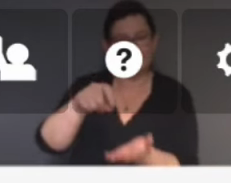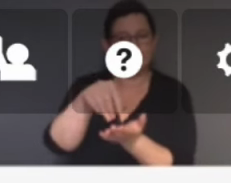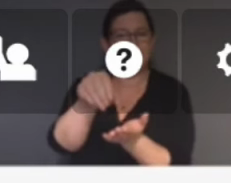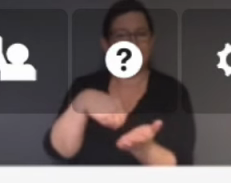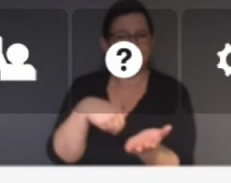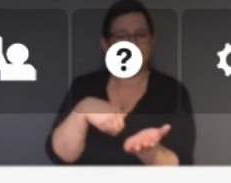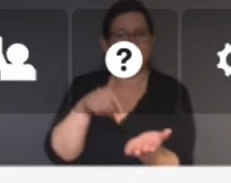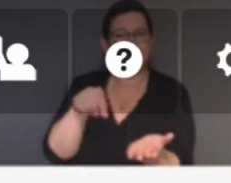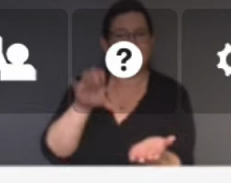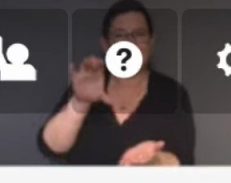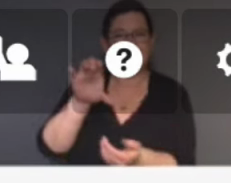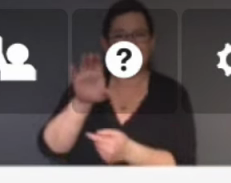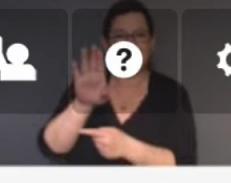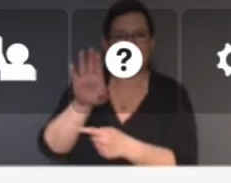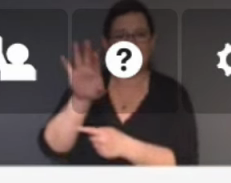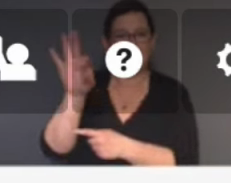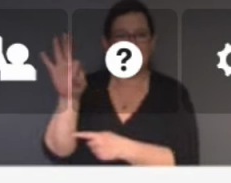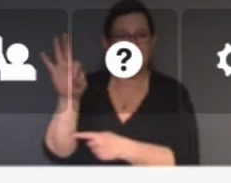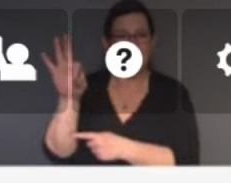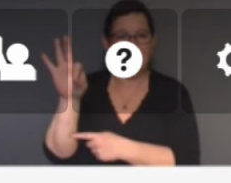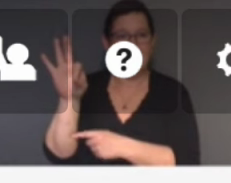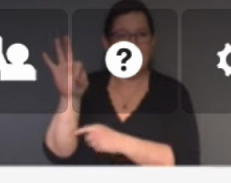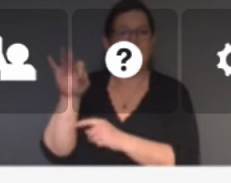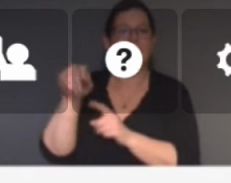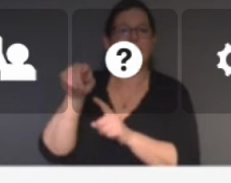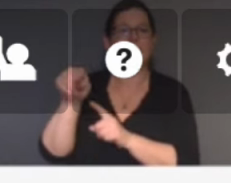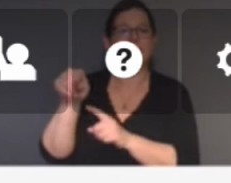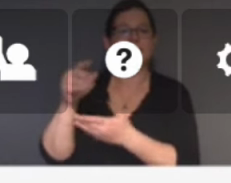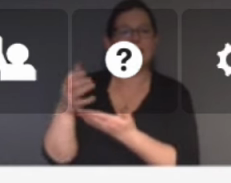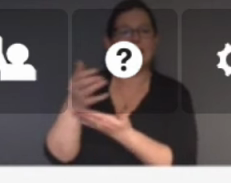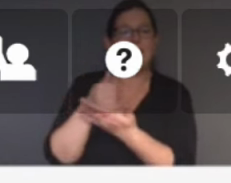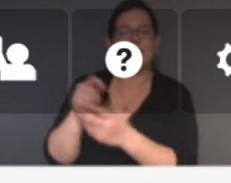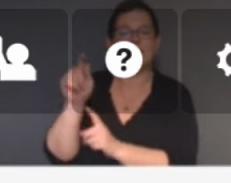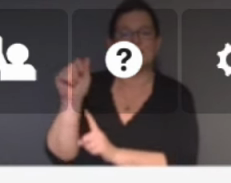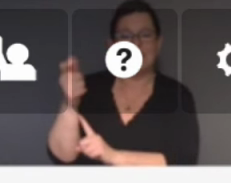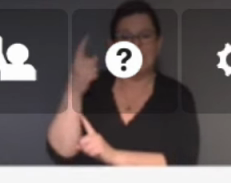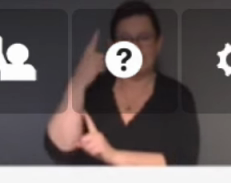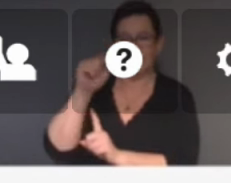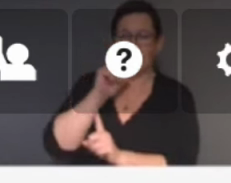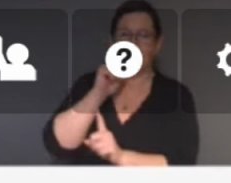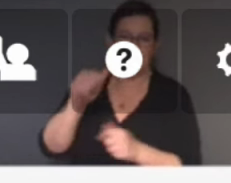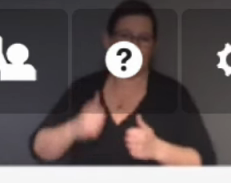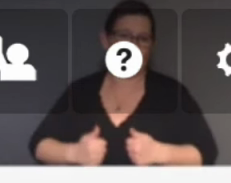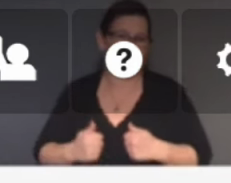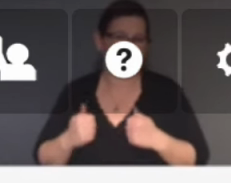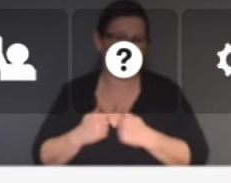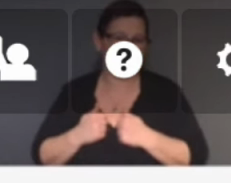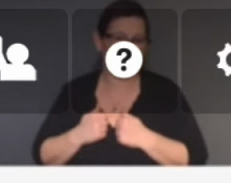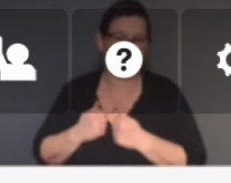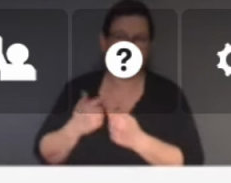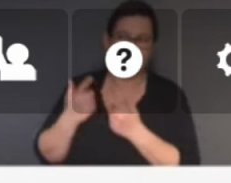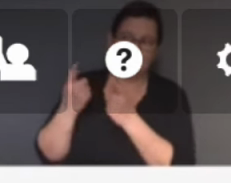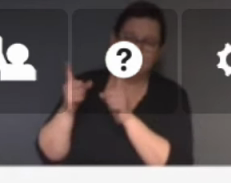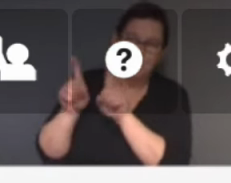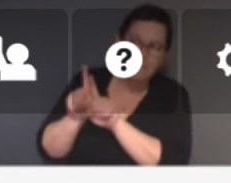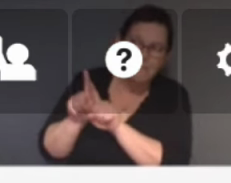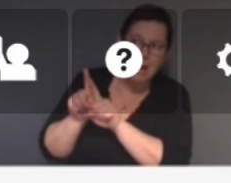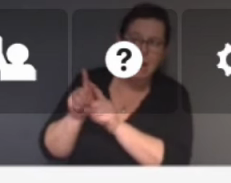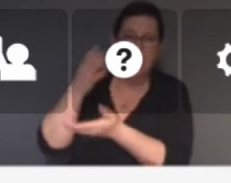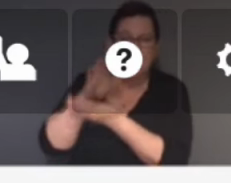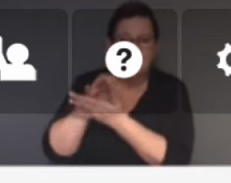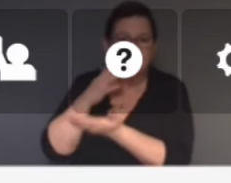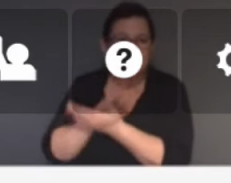Partner for the Canada Child Benefits, and send it in to CRA for each year or part of a year that they